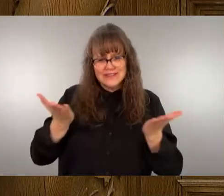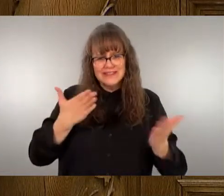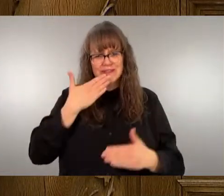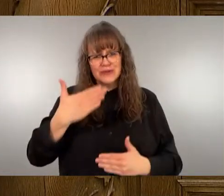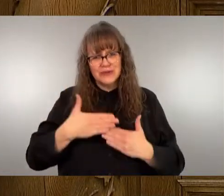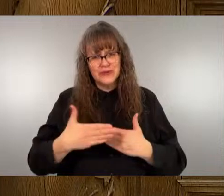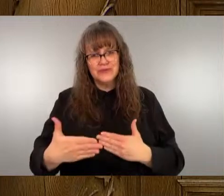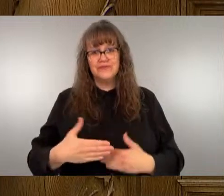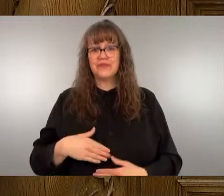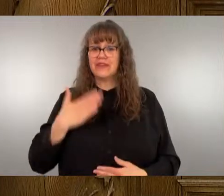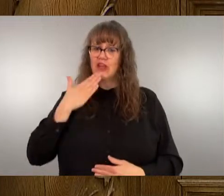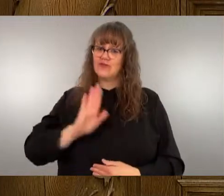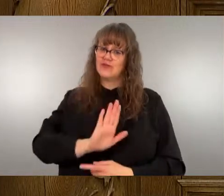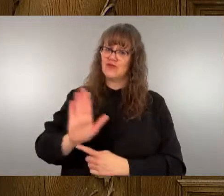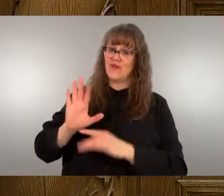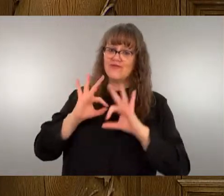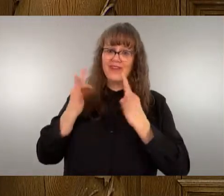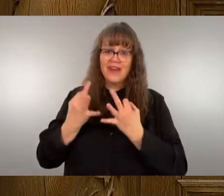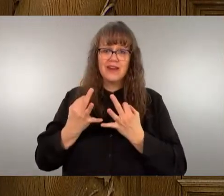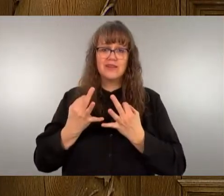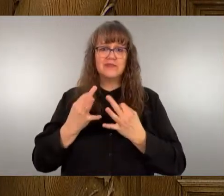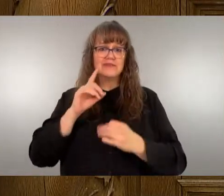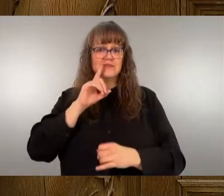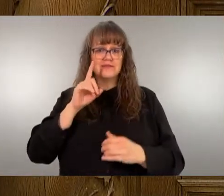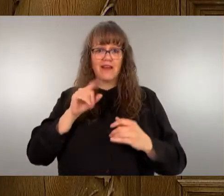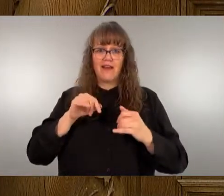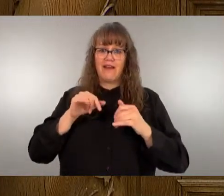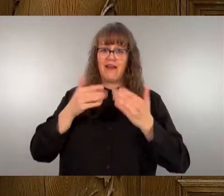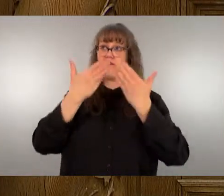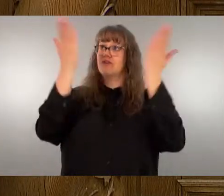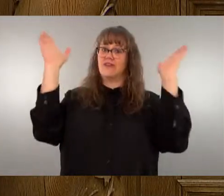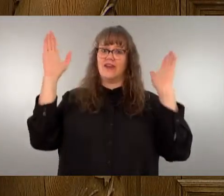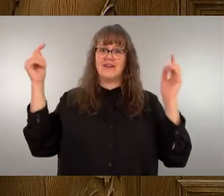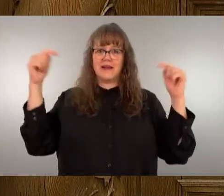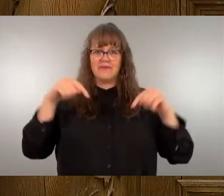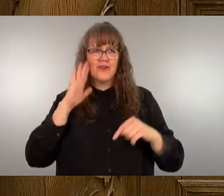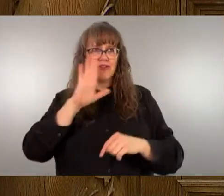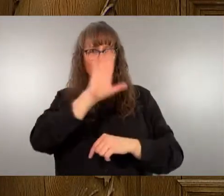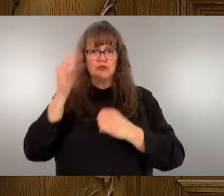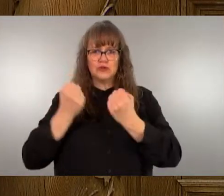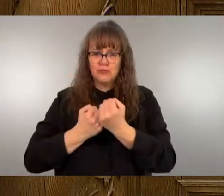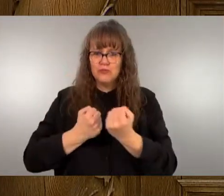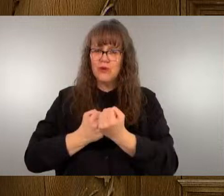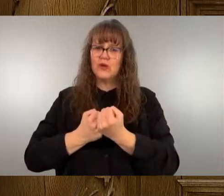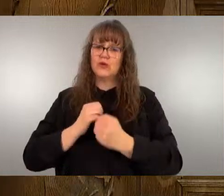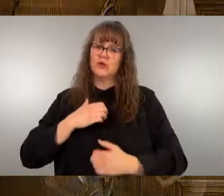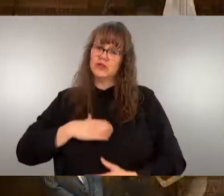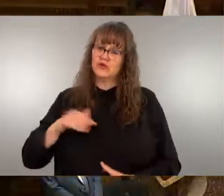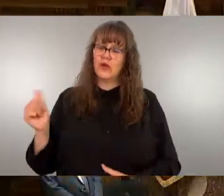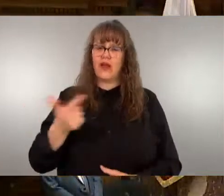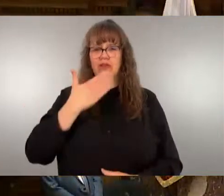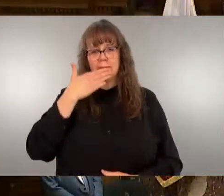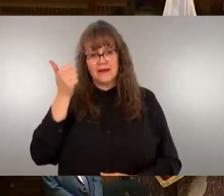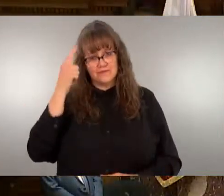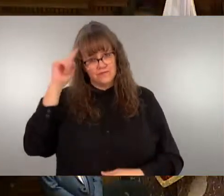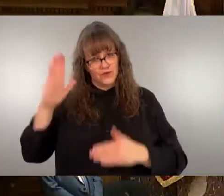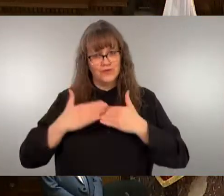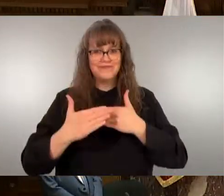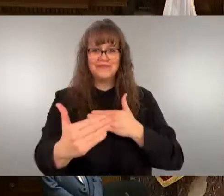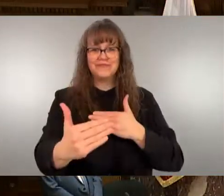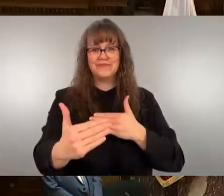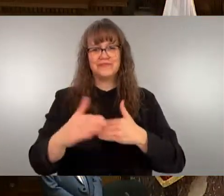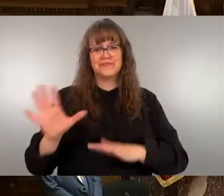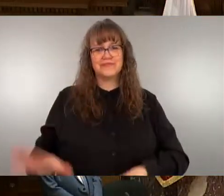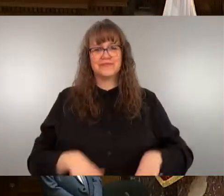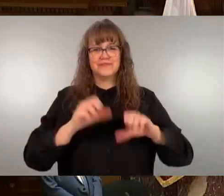your service. And I wish you all the very best, sincerely, to embark together in this first session of the